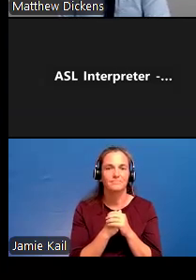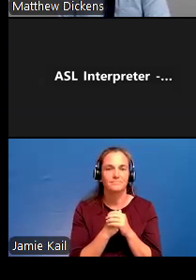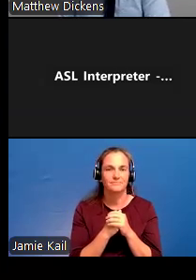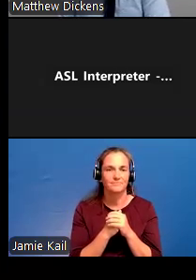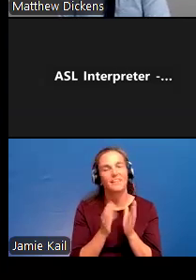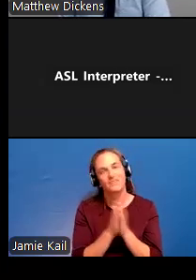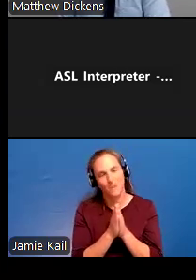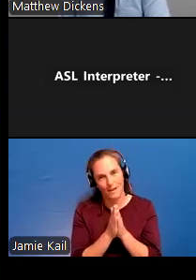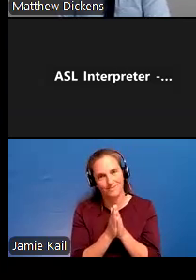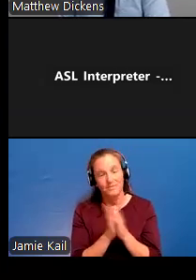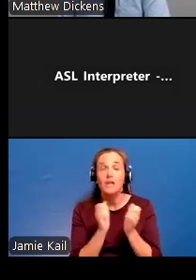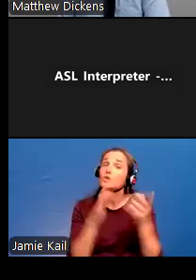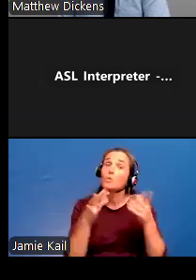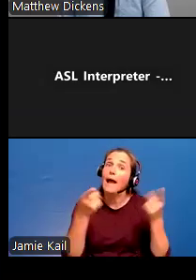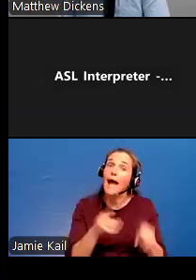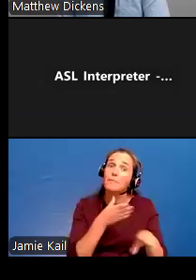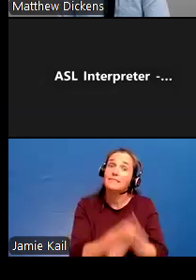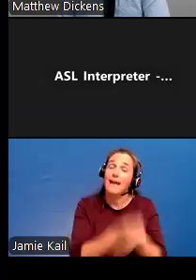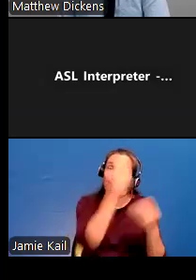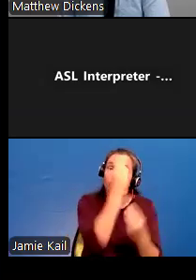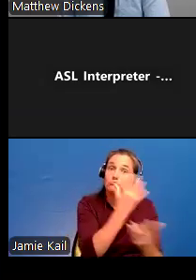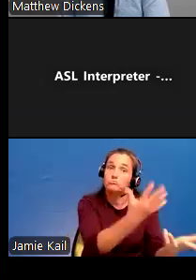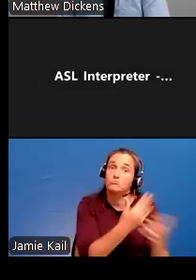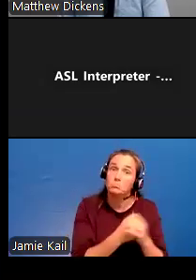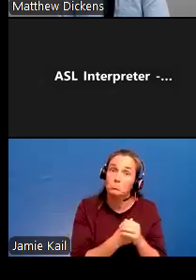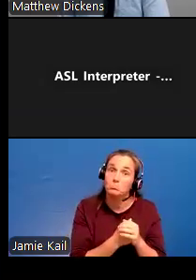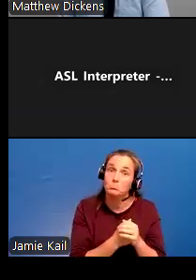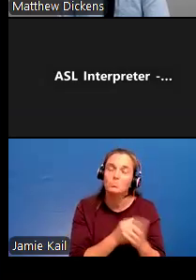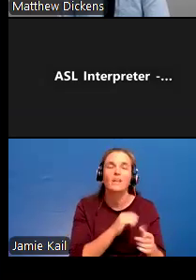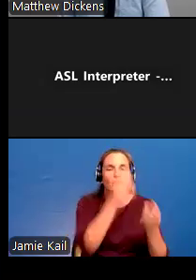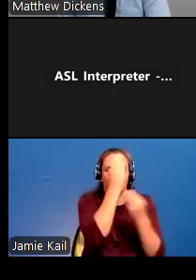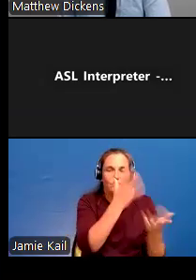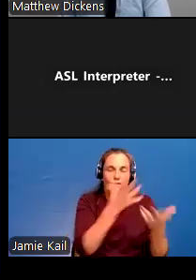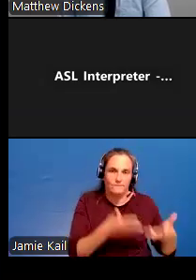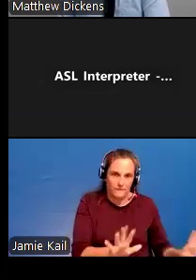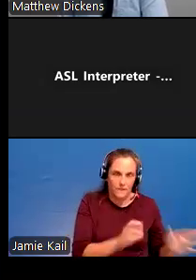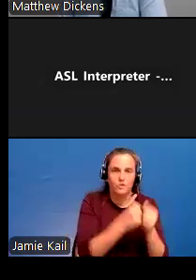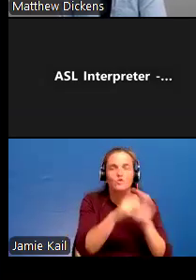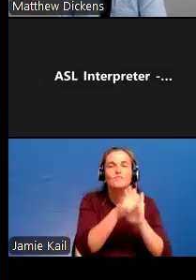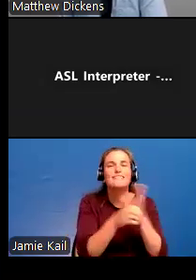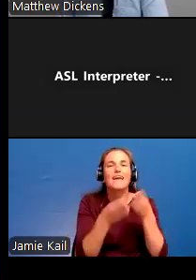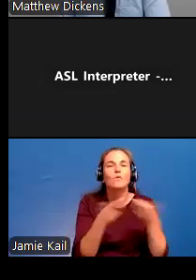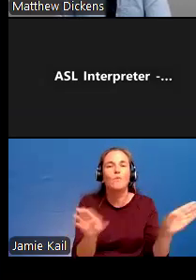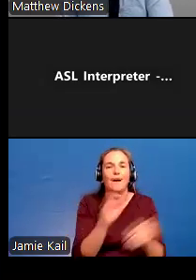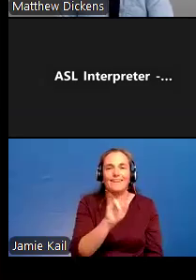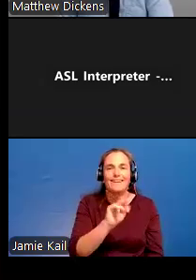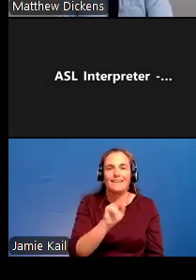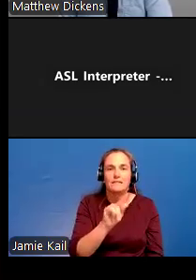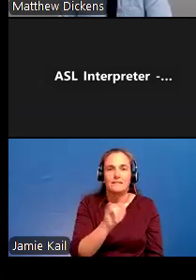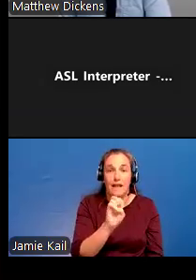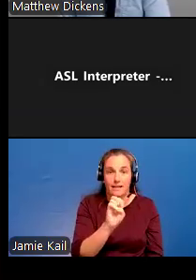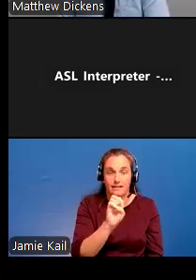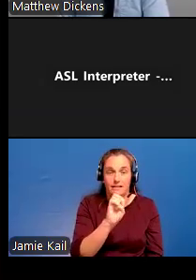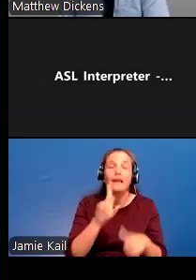All right. So what happens after a report is made to us? Well, once the report's made to statewide intake, the report is then sent to the area